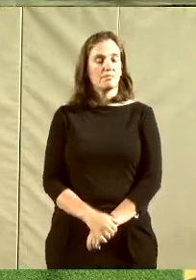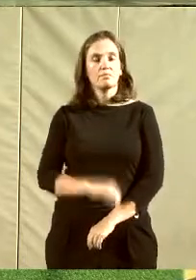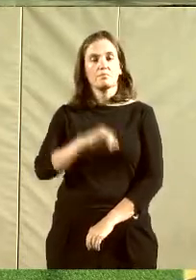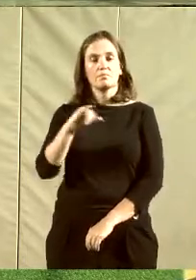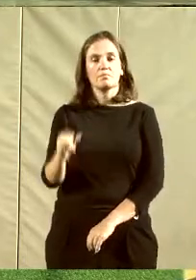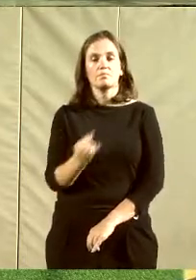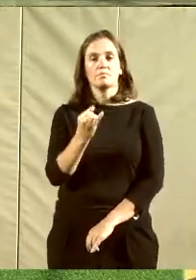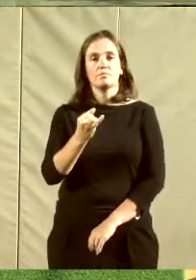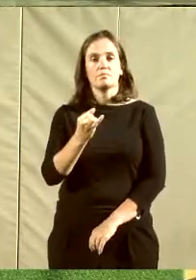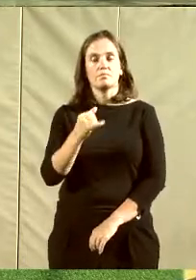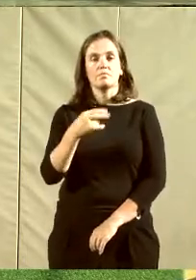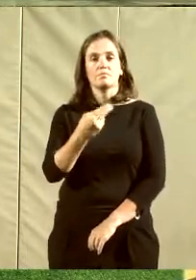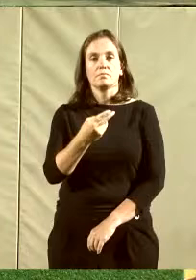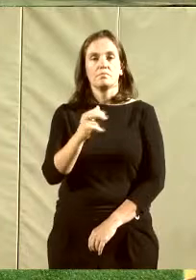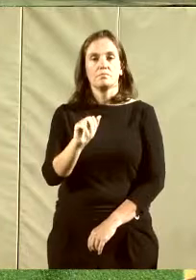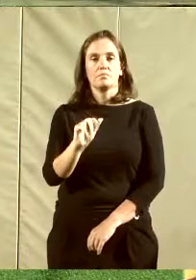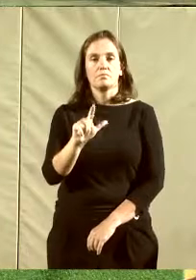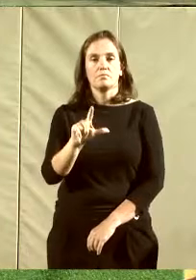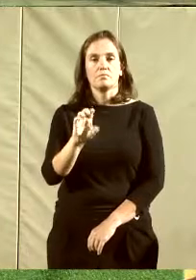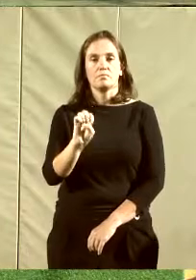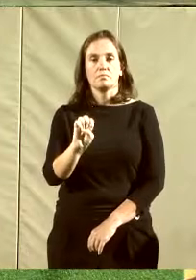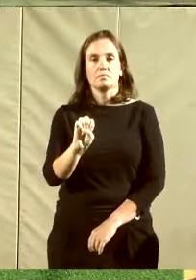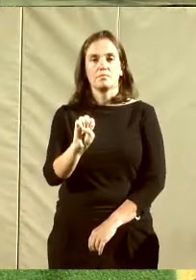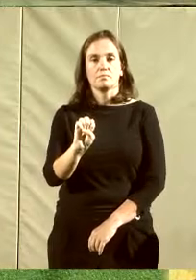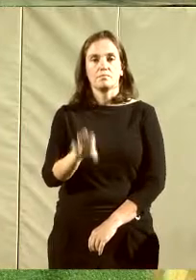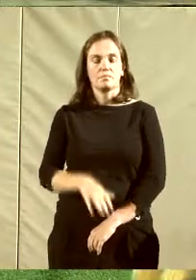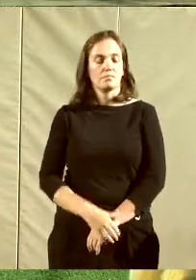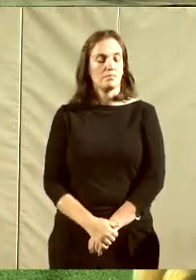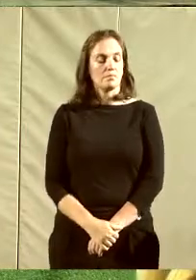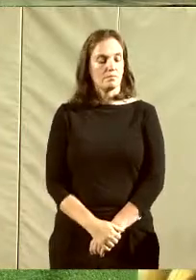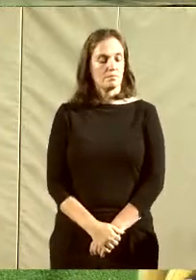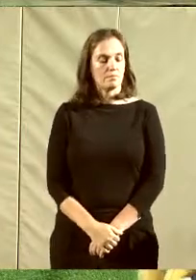Jaden Emma Hale.